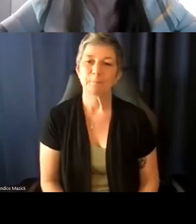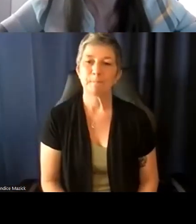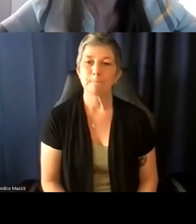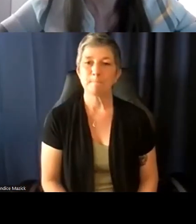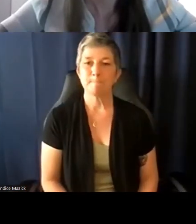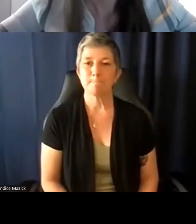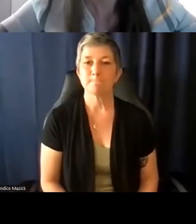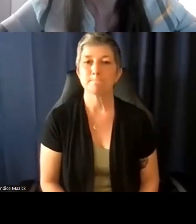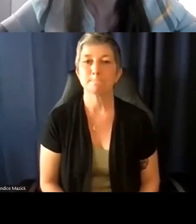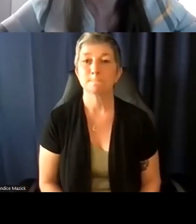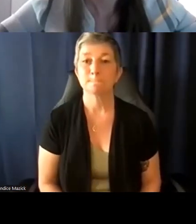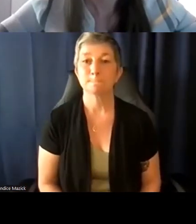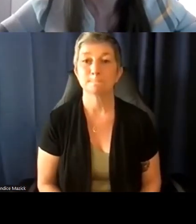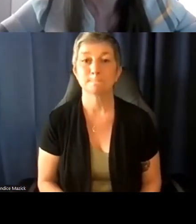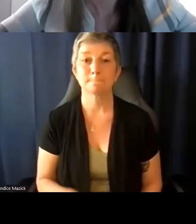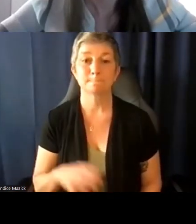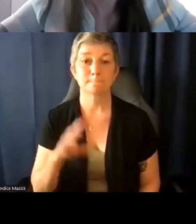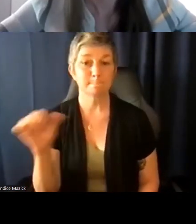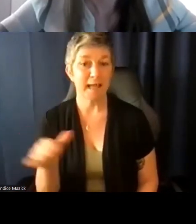Anything to add?